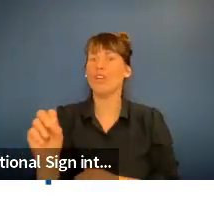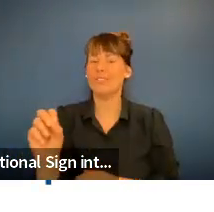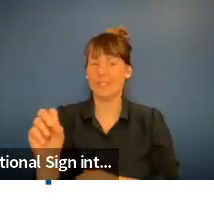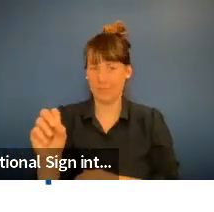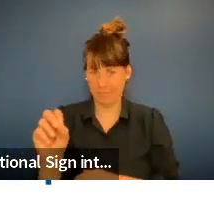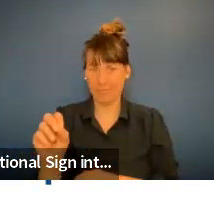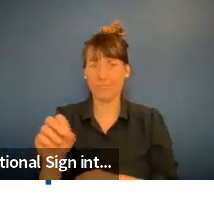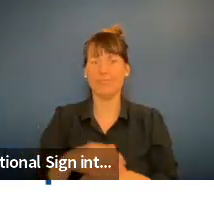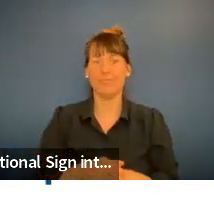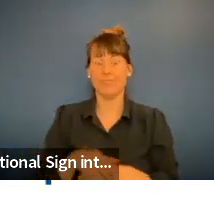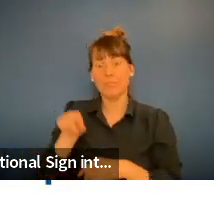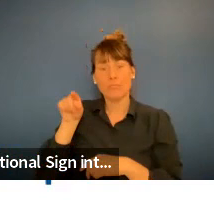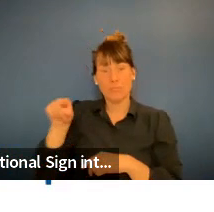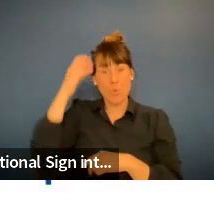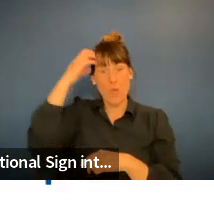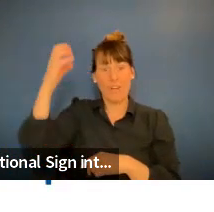of self-care.